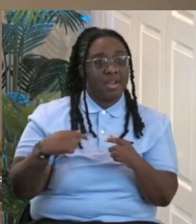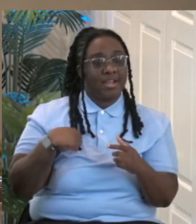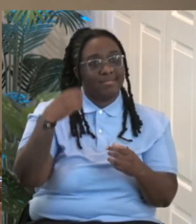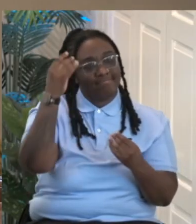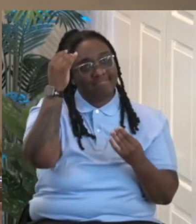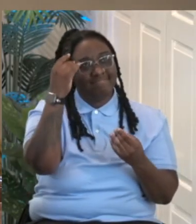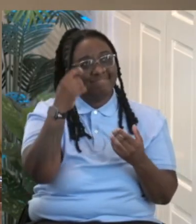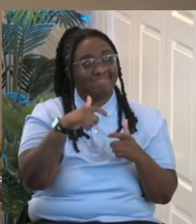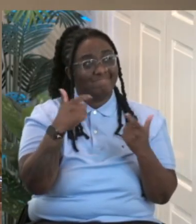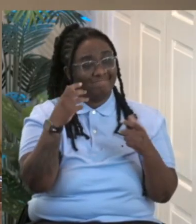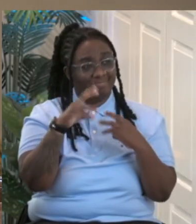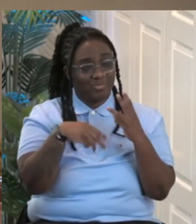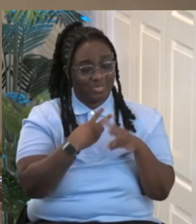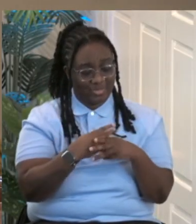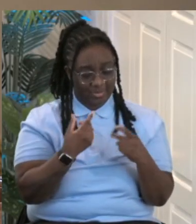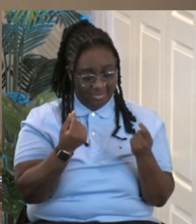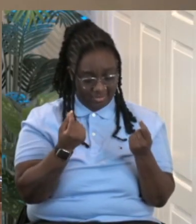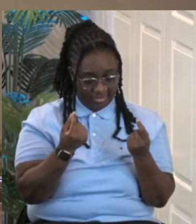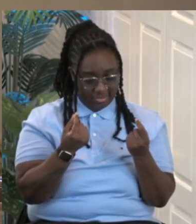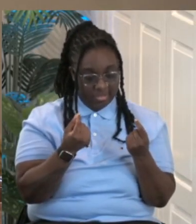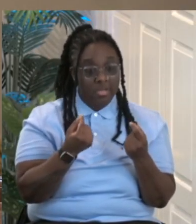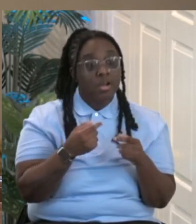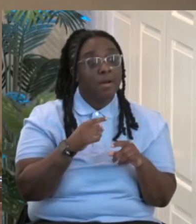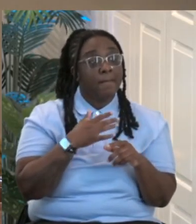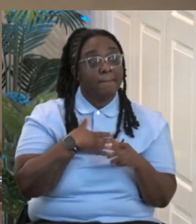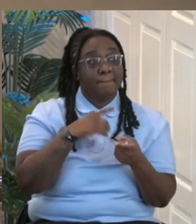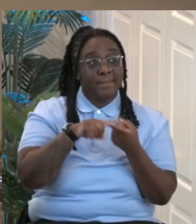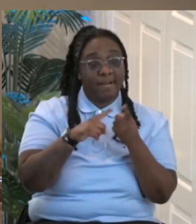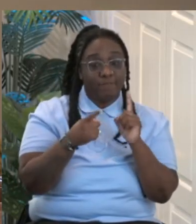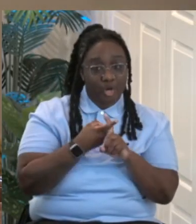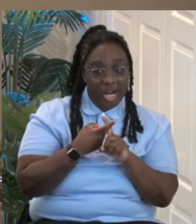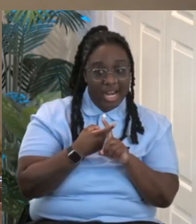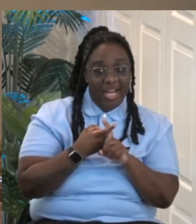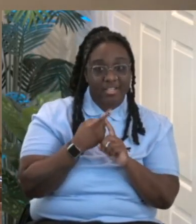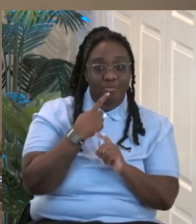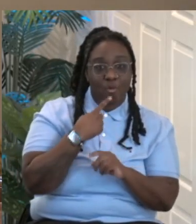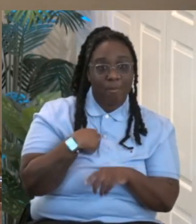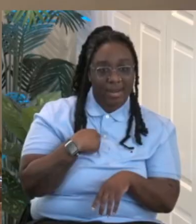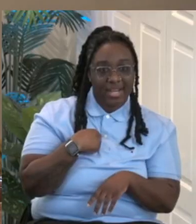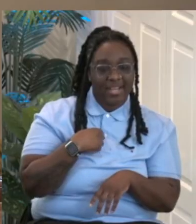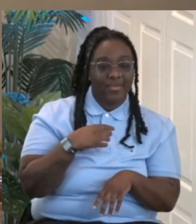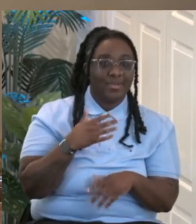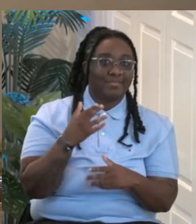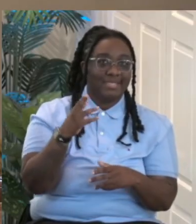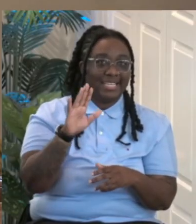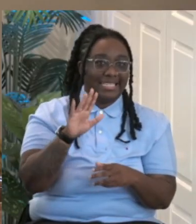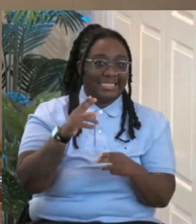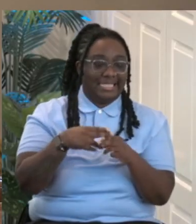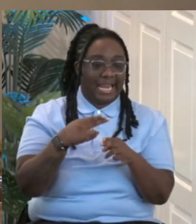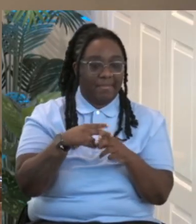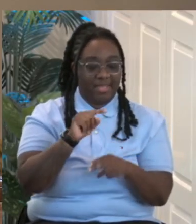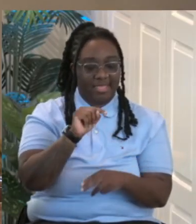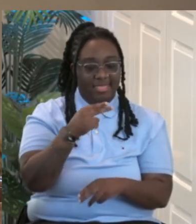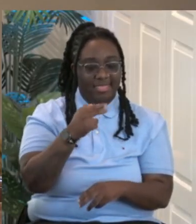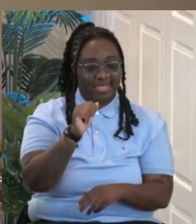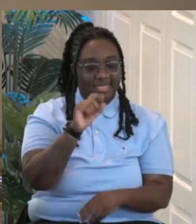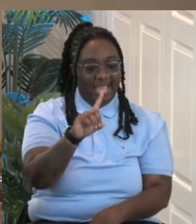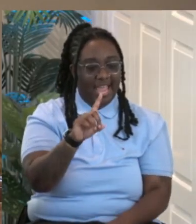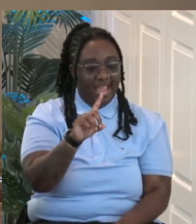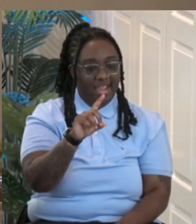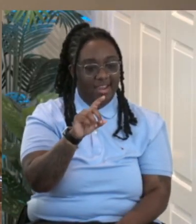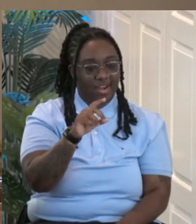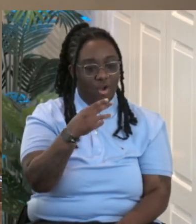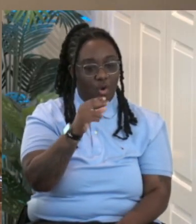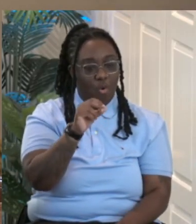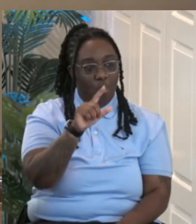of mine told me, his name is Thad Holcomb. Thad Holcomb was the director